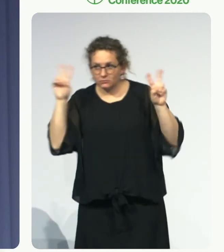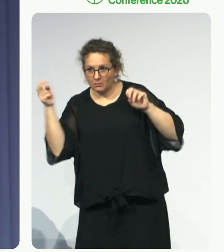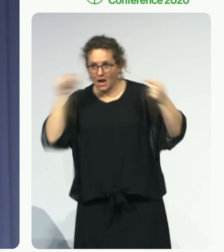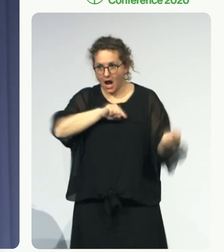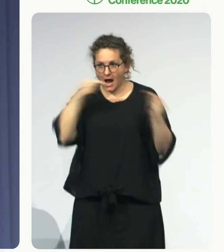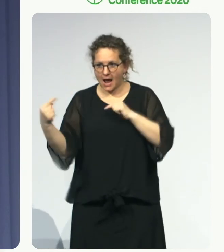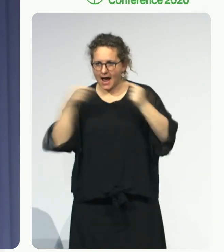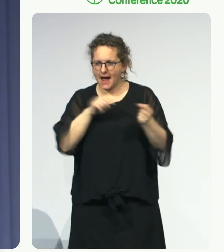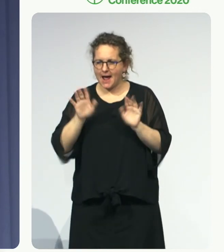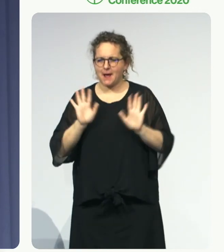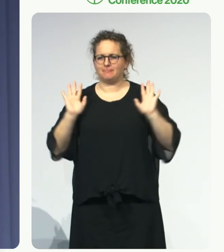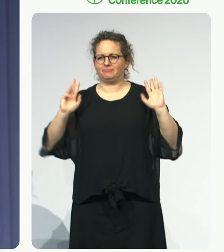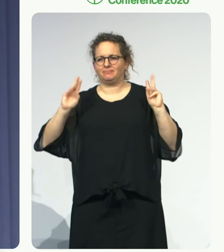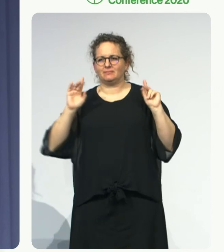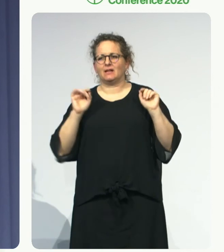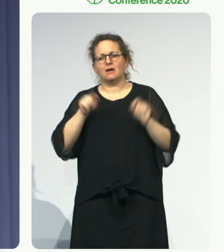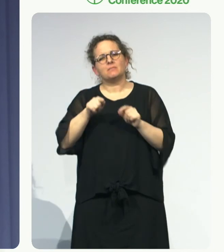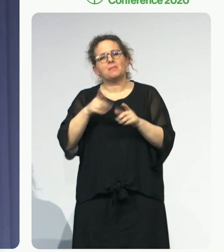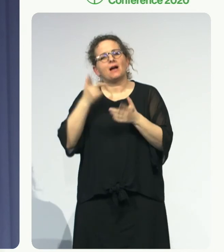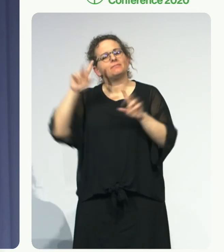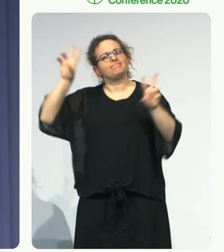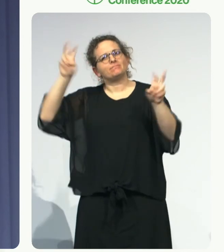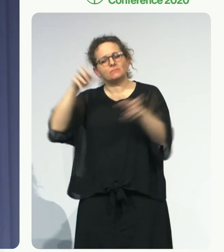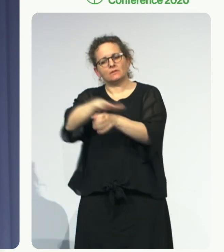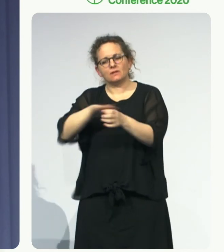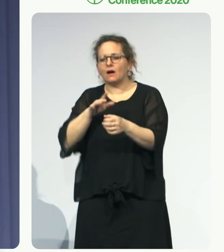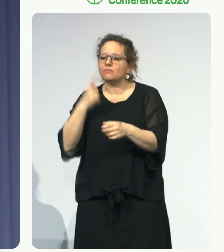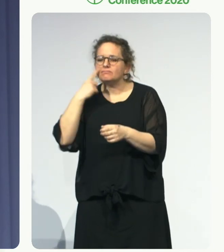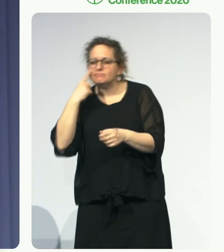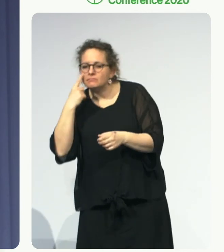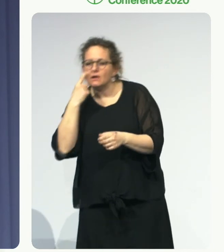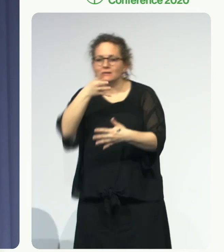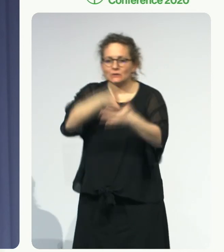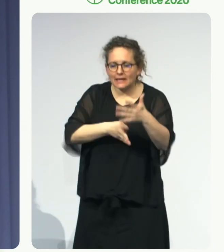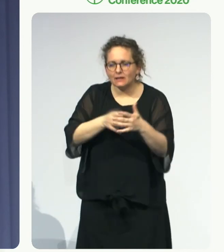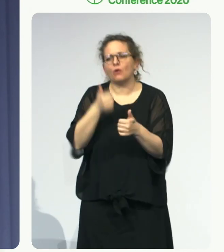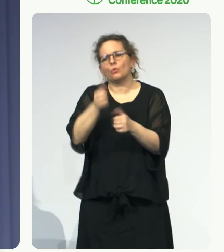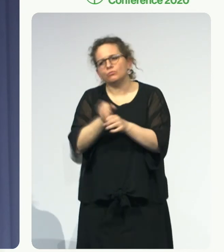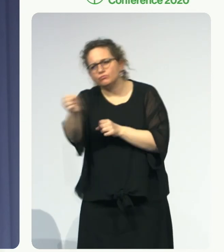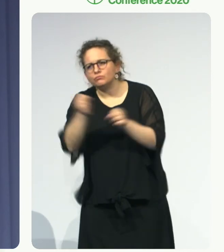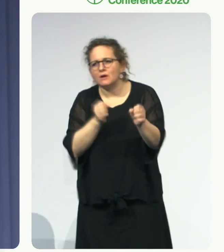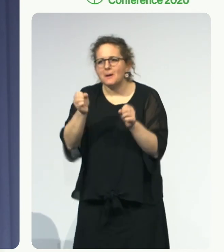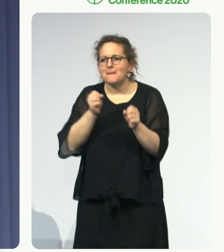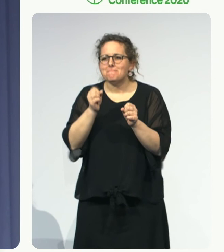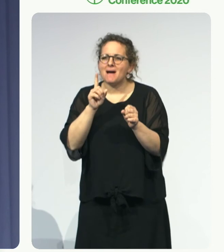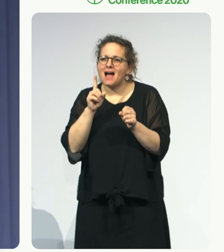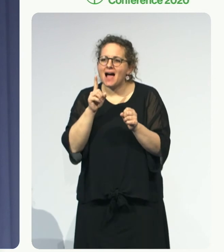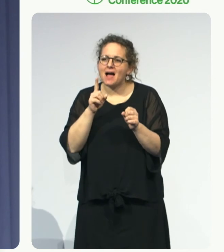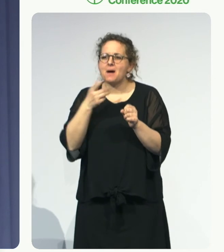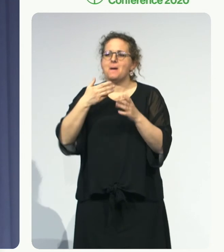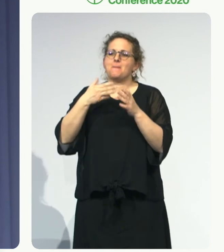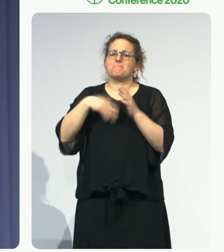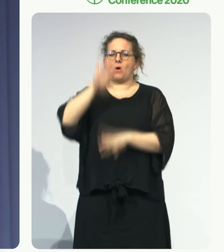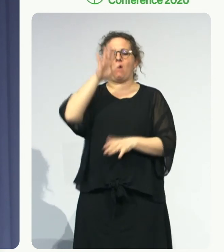appropriate. So I do want to avoid that. I think that's an important topic of discussion, and we